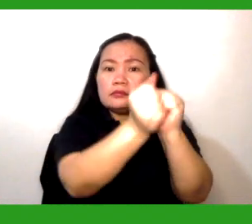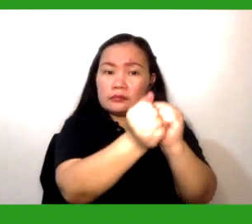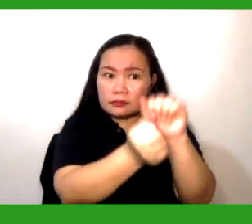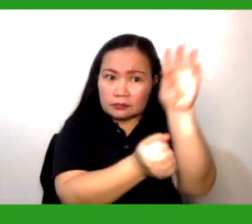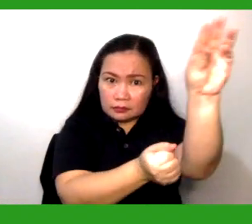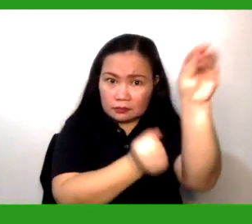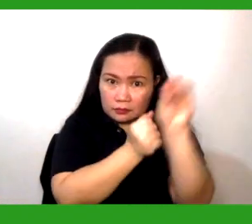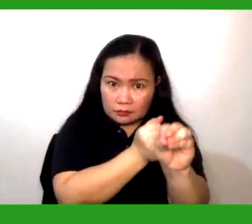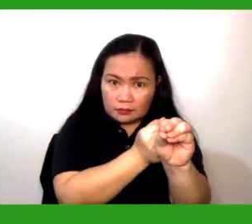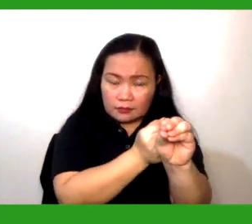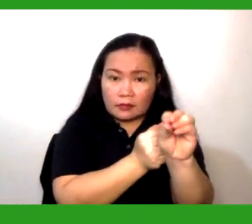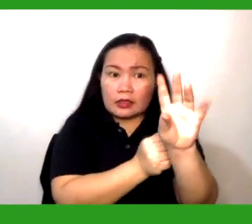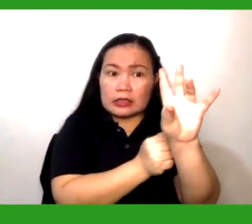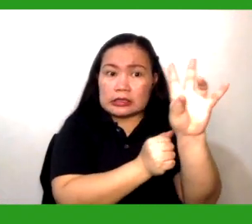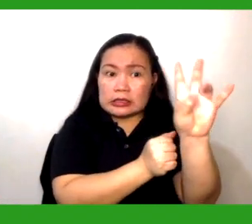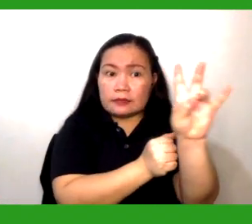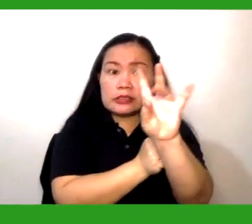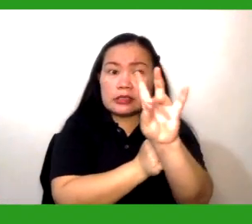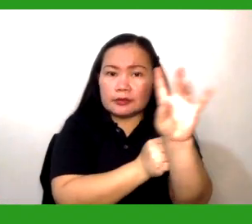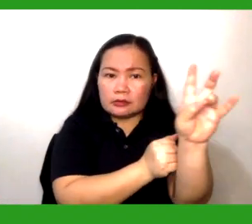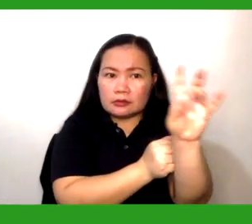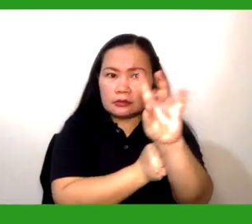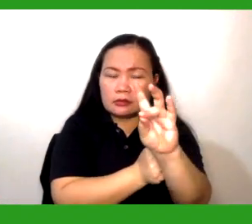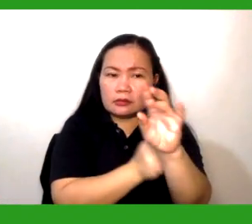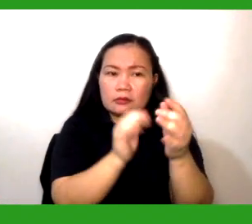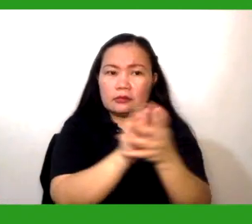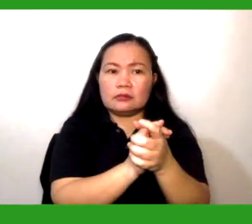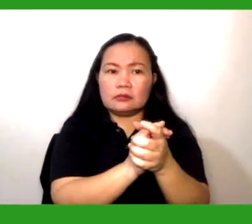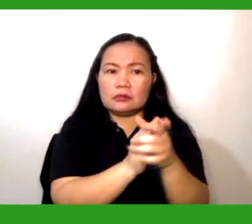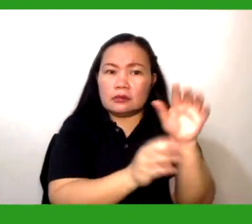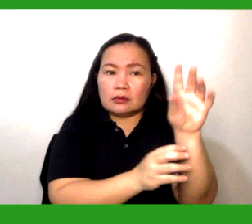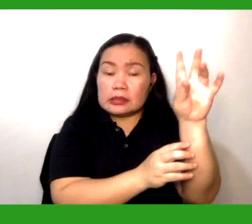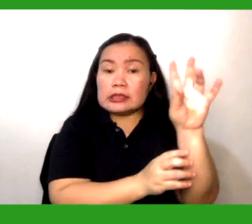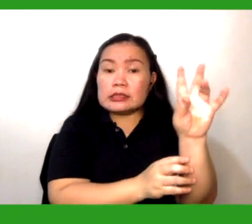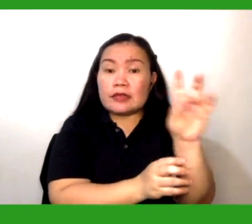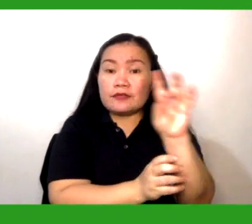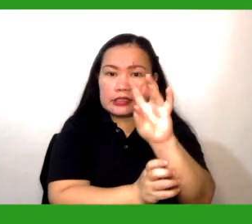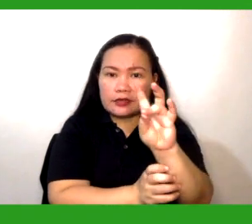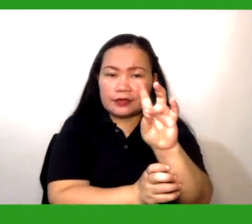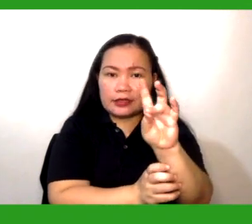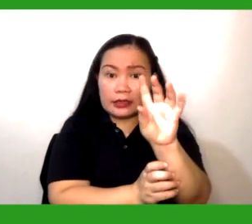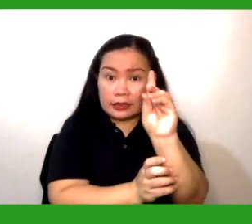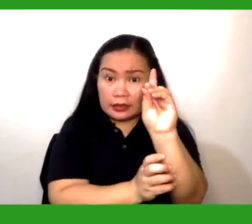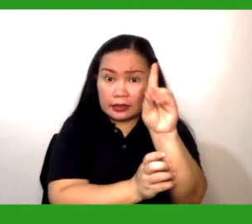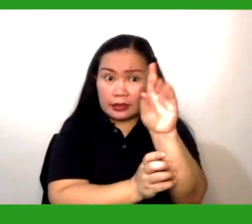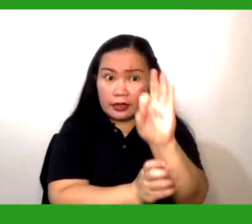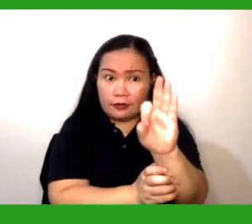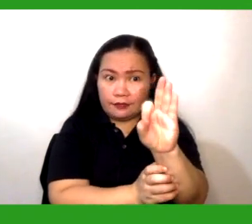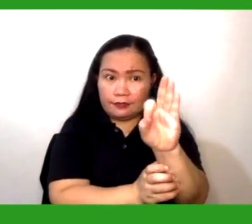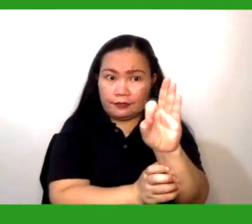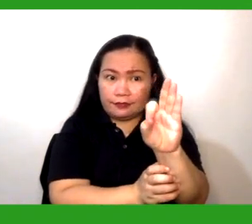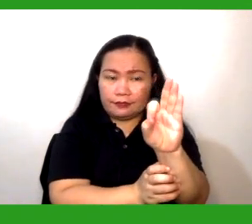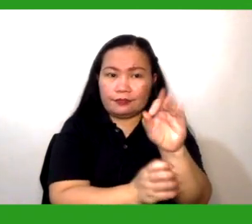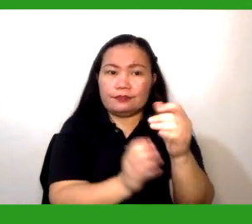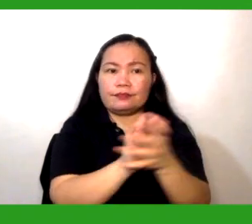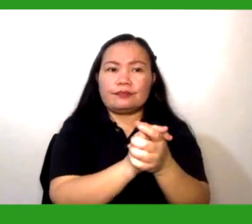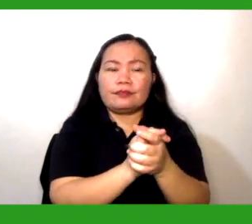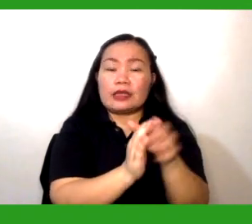substitute yung given value mo. So, since degree Fahrenheit ito, ilalagay natin kung ano yung given, and that